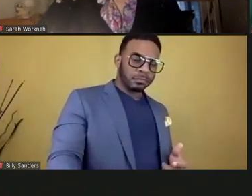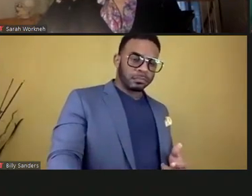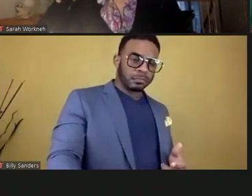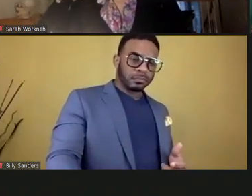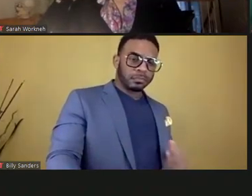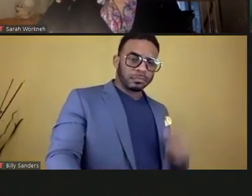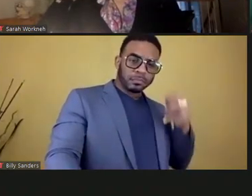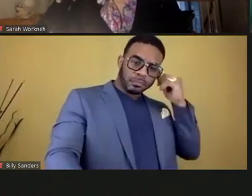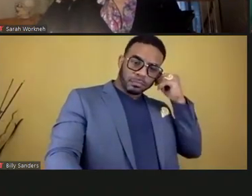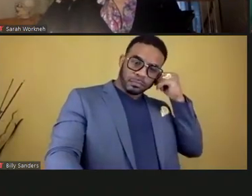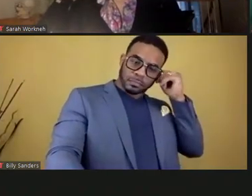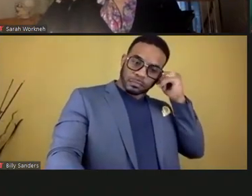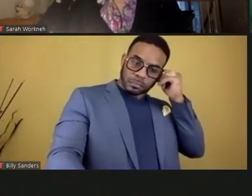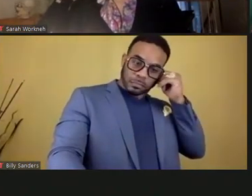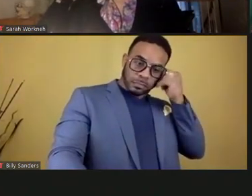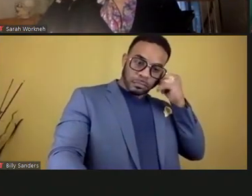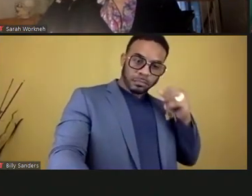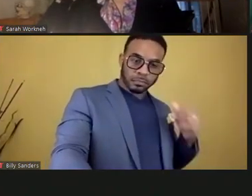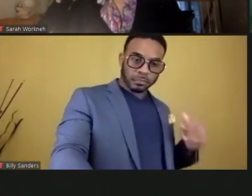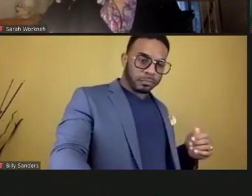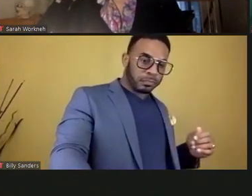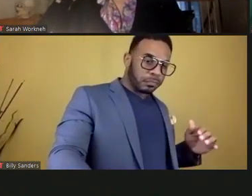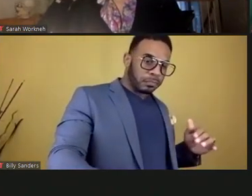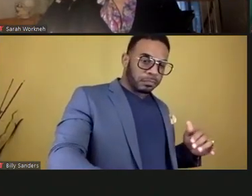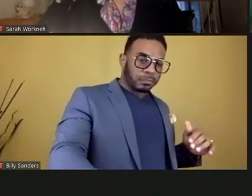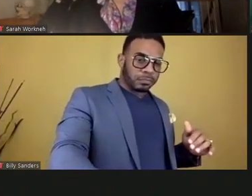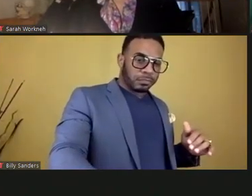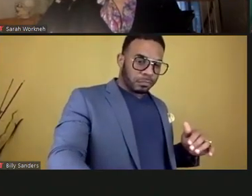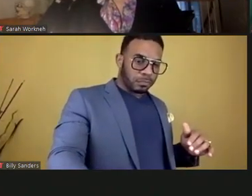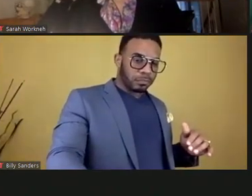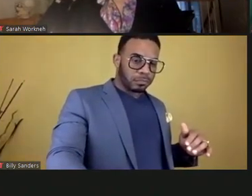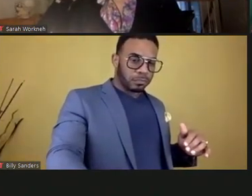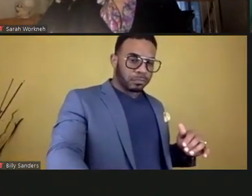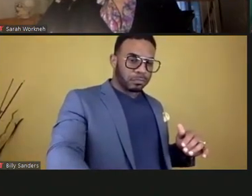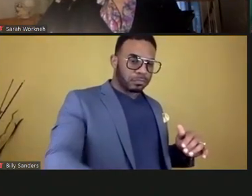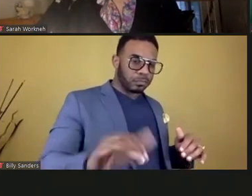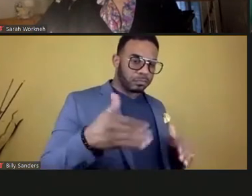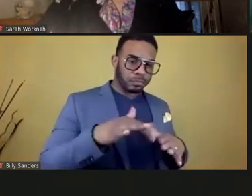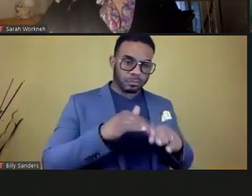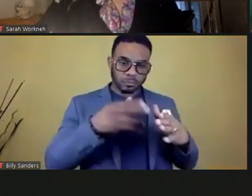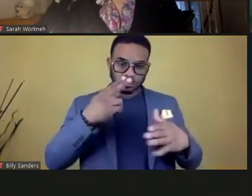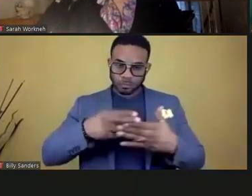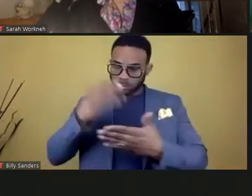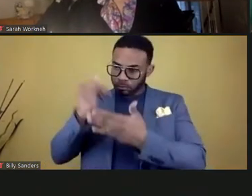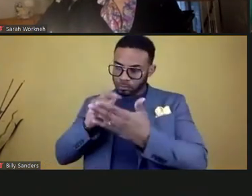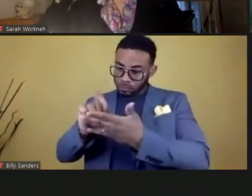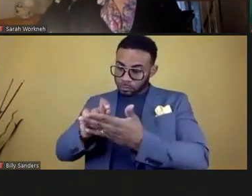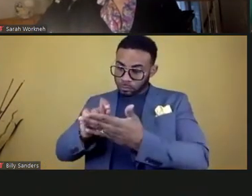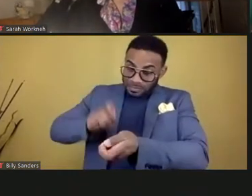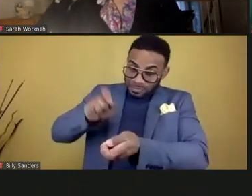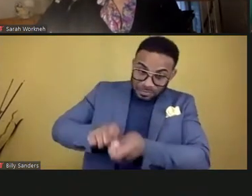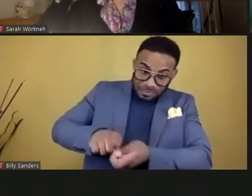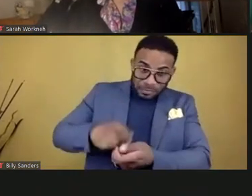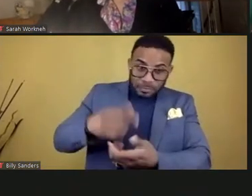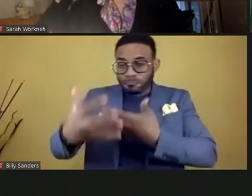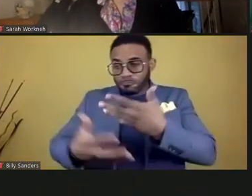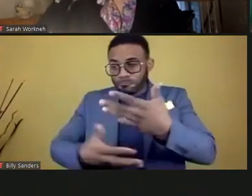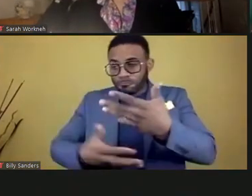ways that the histories of arts have been written from specifically a kind of,